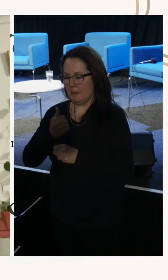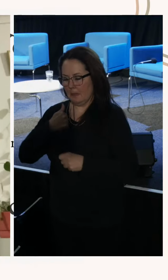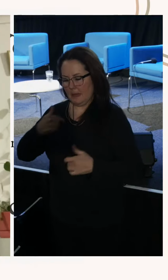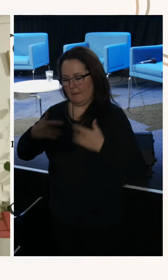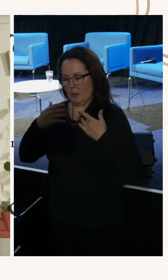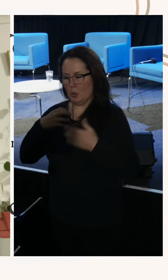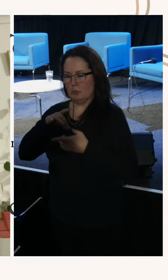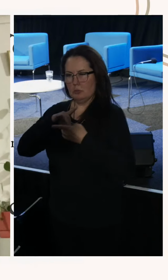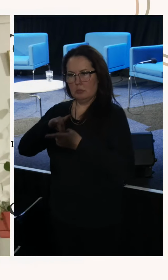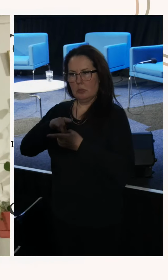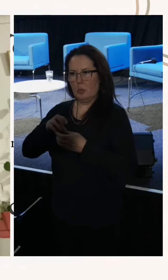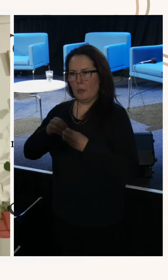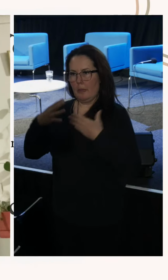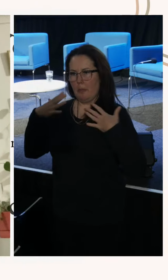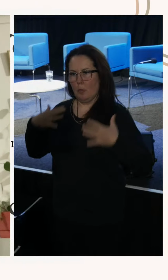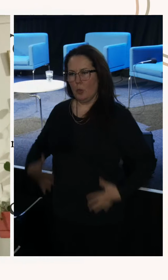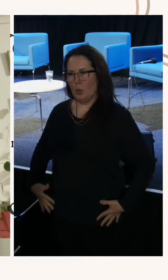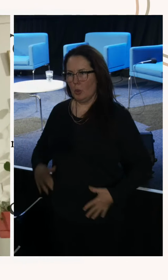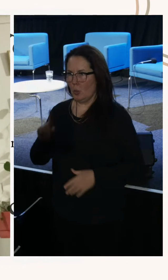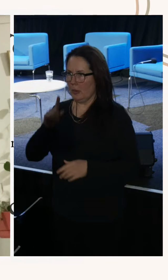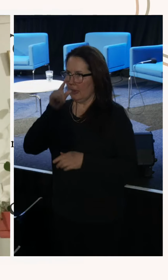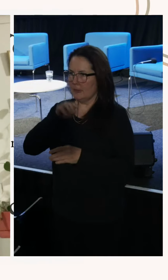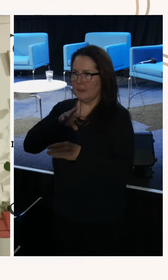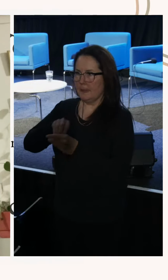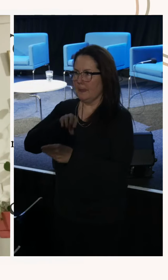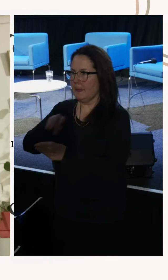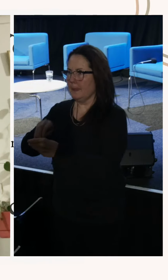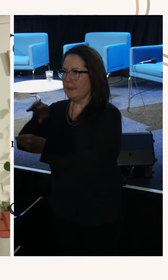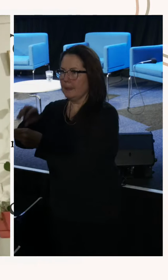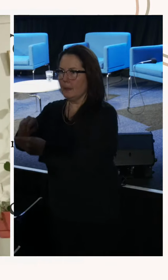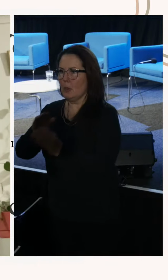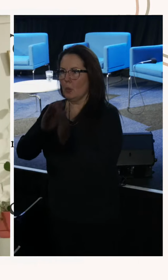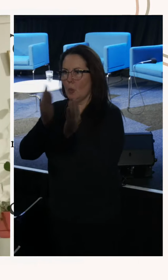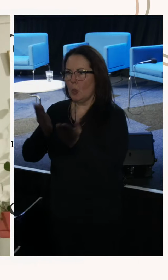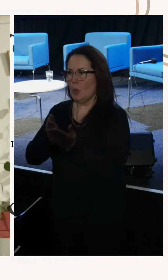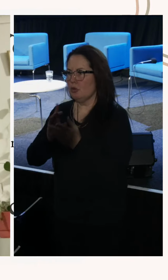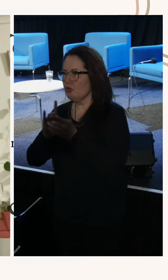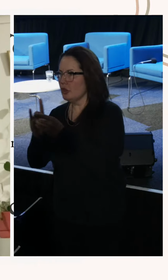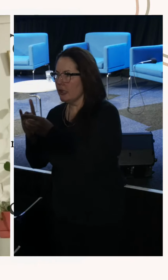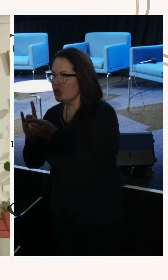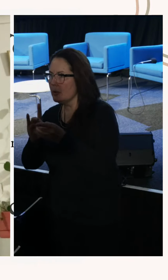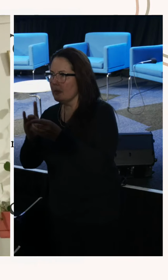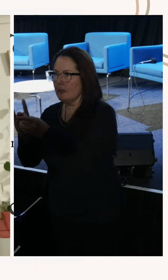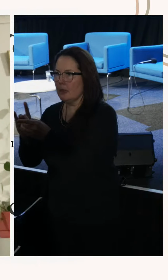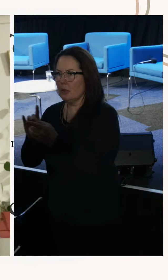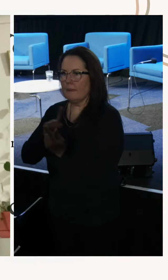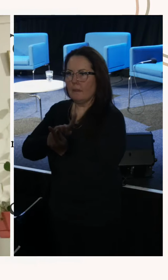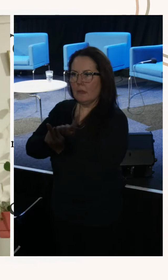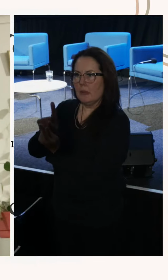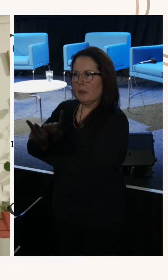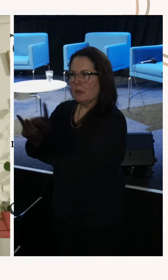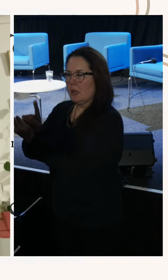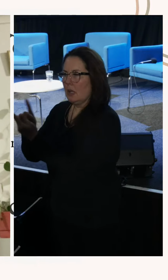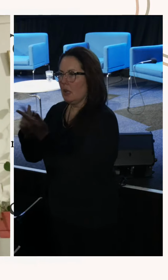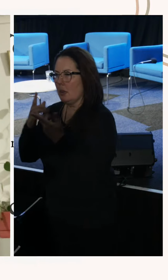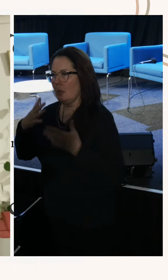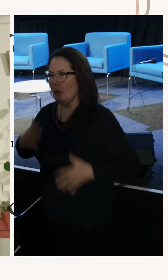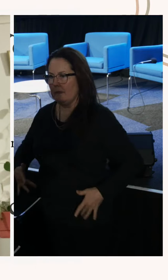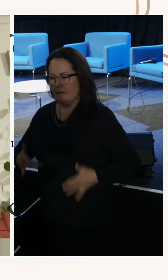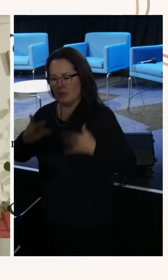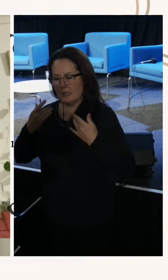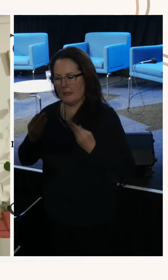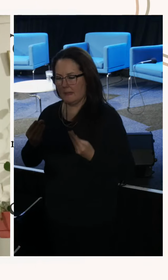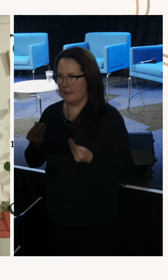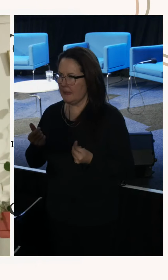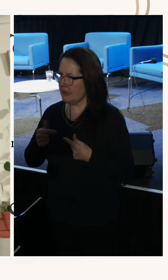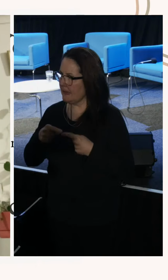and with what it can do in the world and in relationships. When it winds with other bodies, it feels different now. I still have some way to go, but